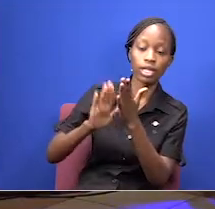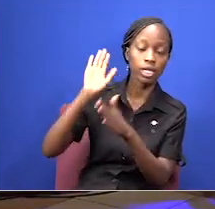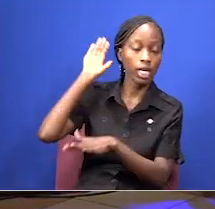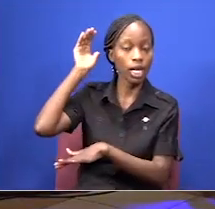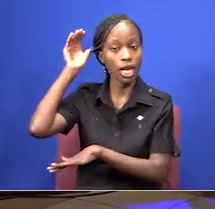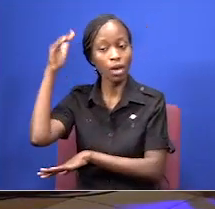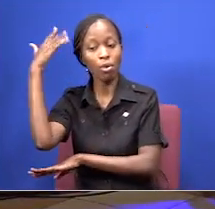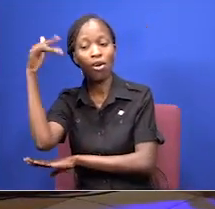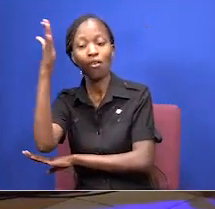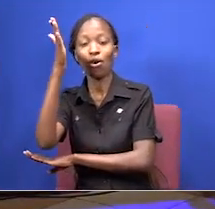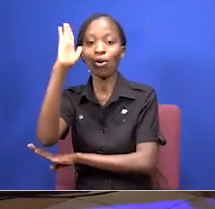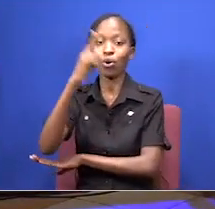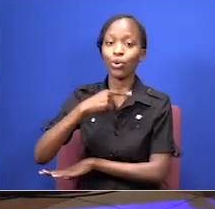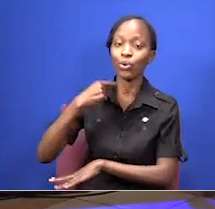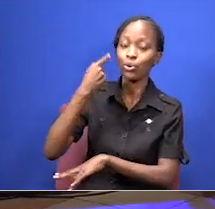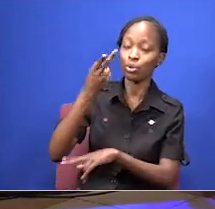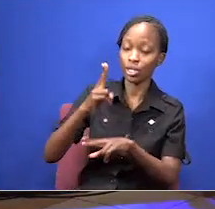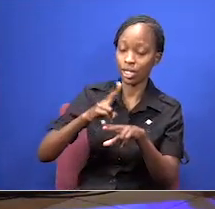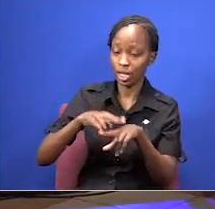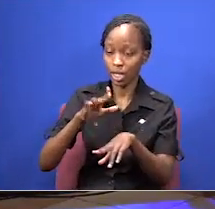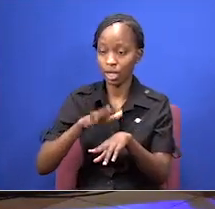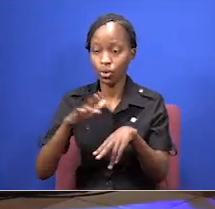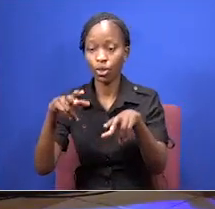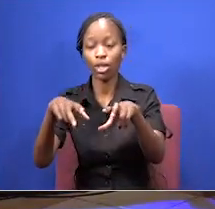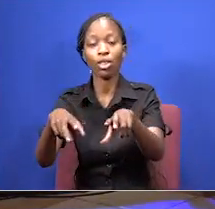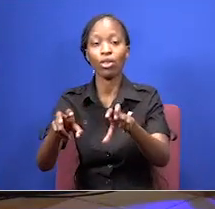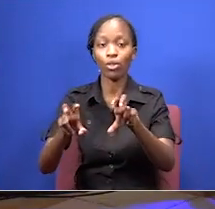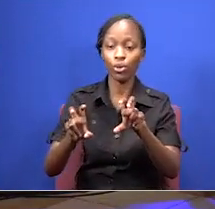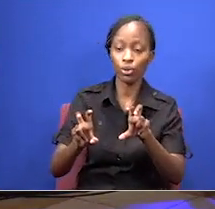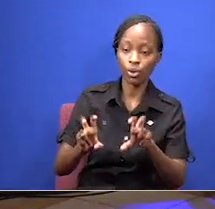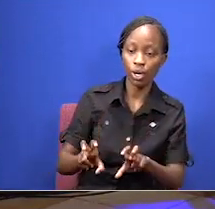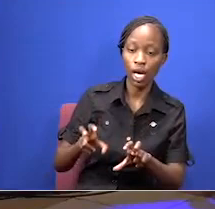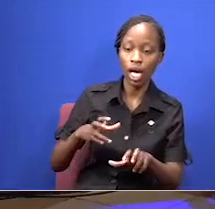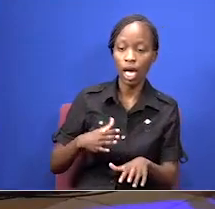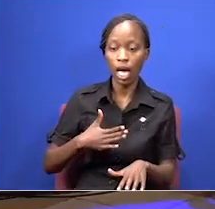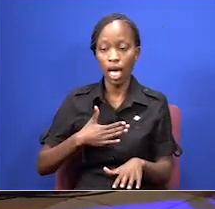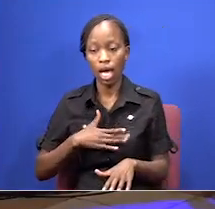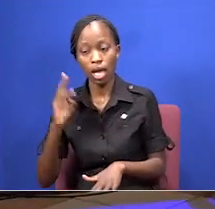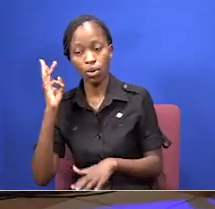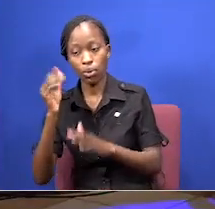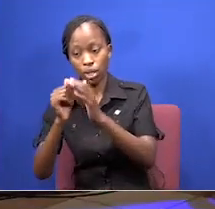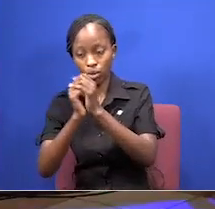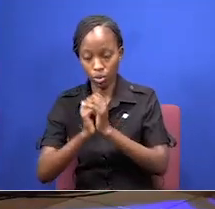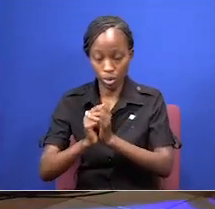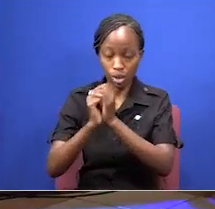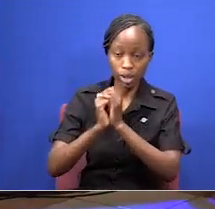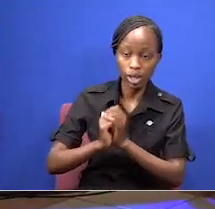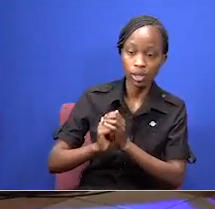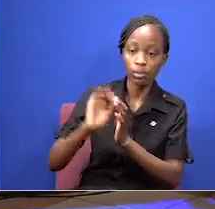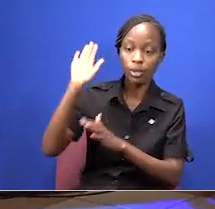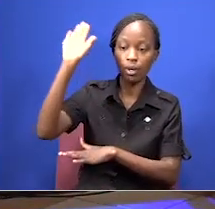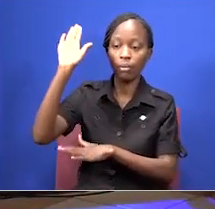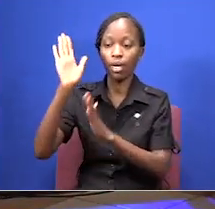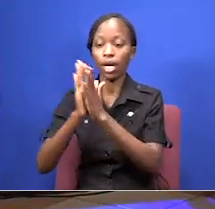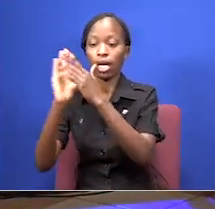I will praise the Lamb of God. I will sing upon the throne. I will worship Him. I will worship